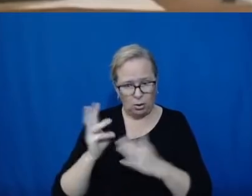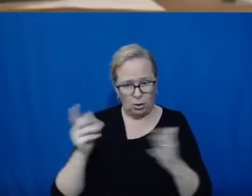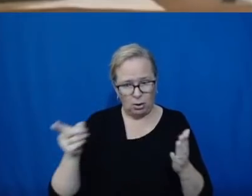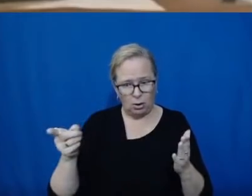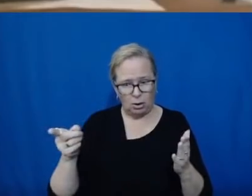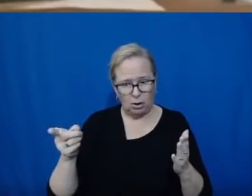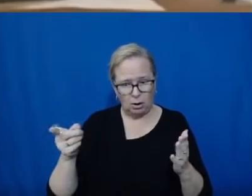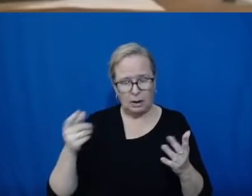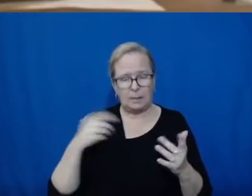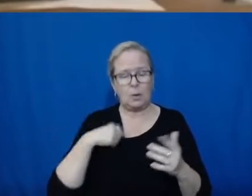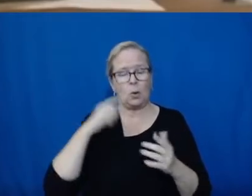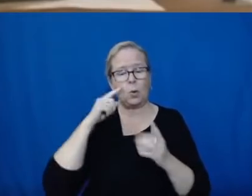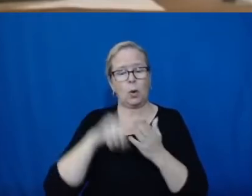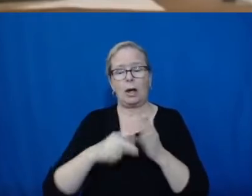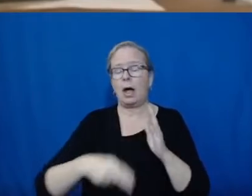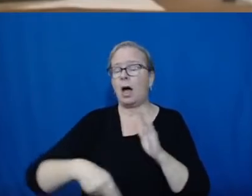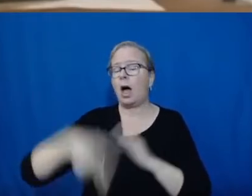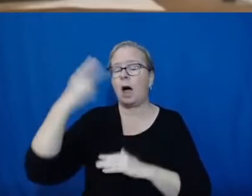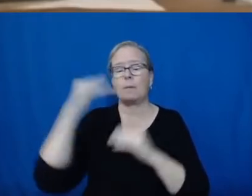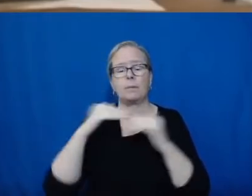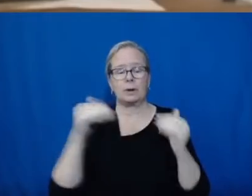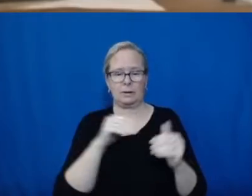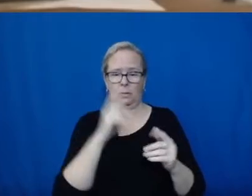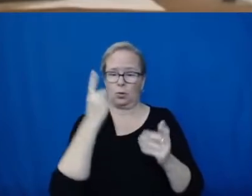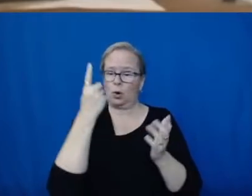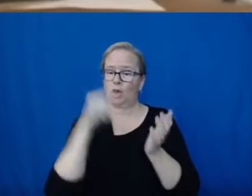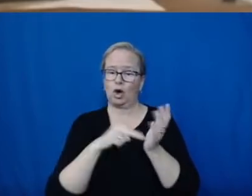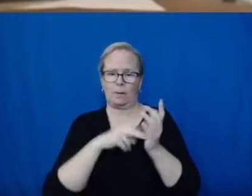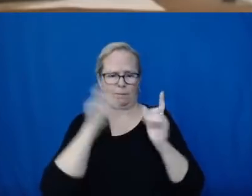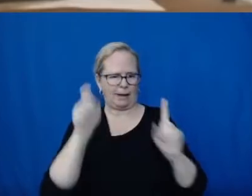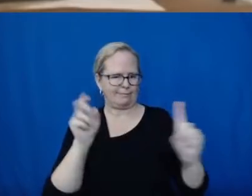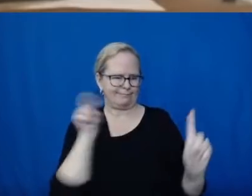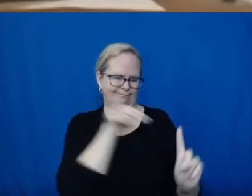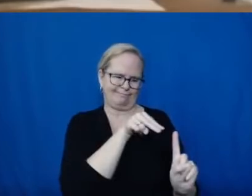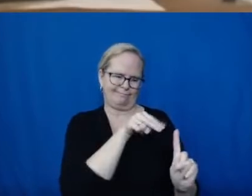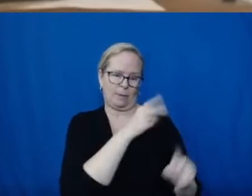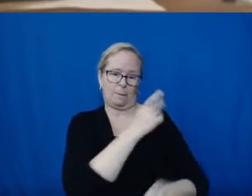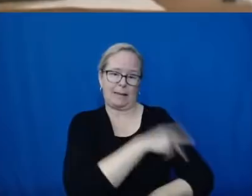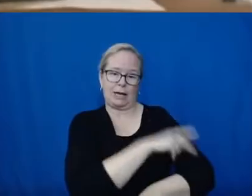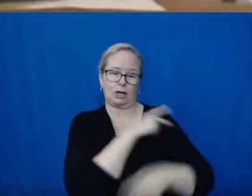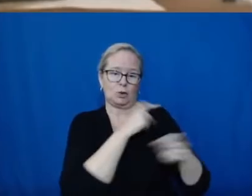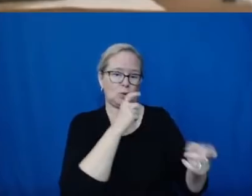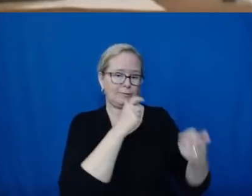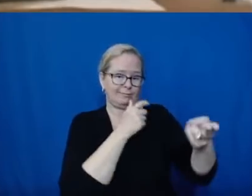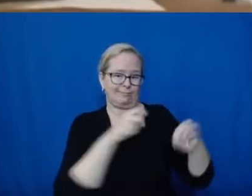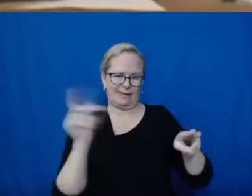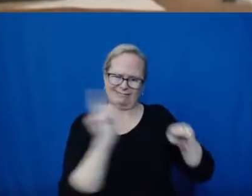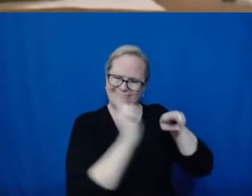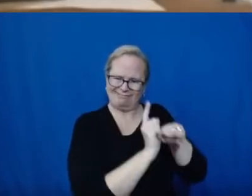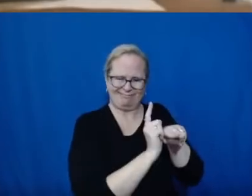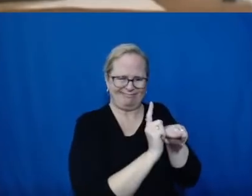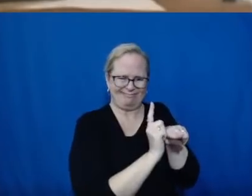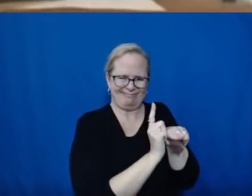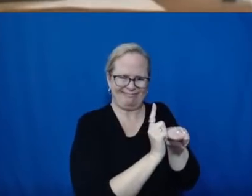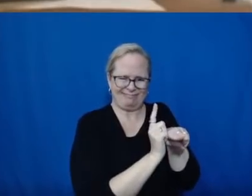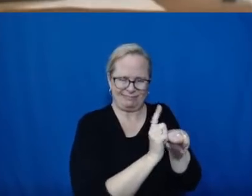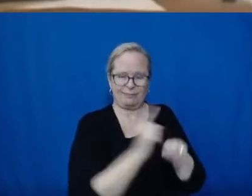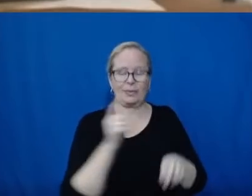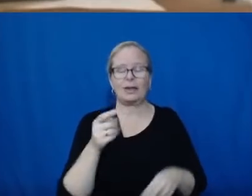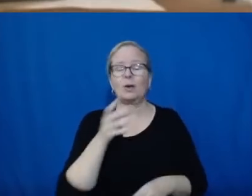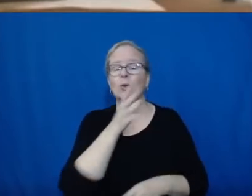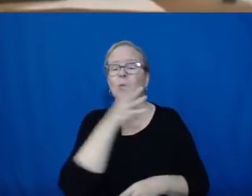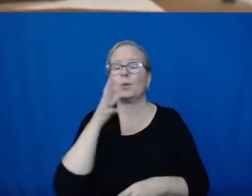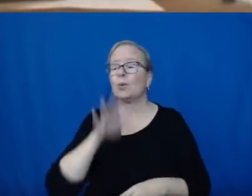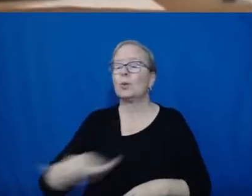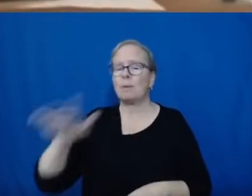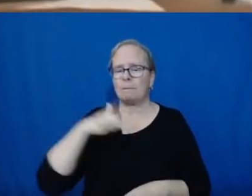nurse has to stay with the patient. When you're running an ER department with only 2 staff members, typically an RN and an LPN, taking one staff out